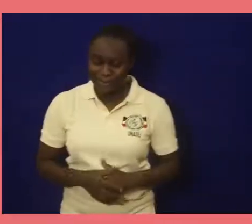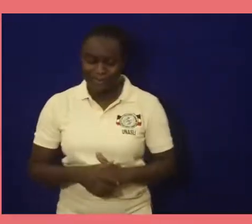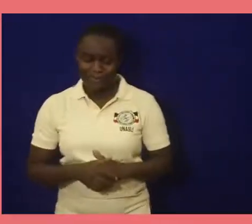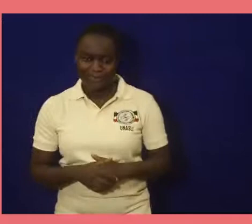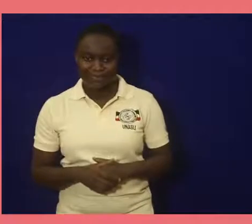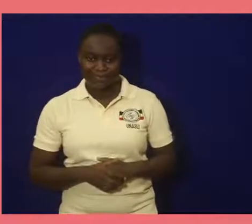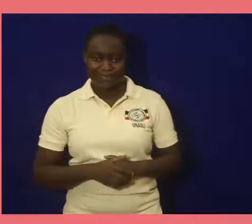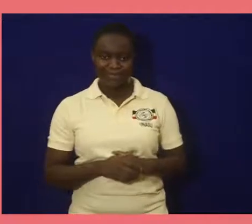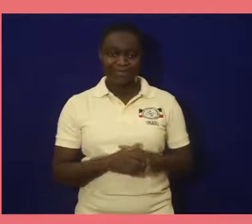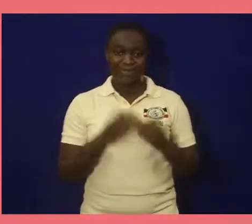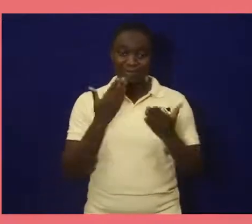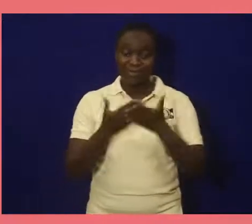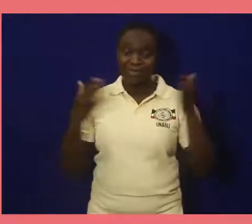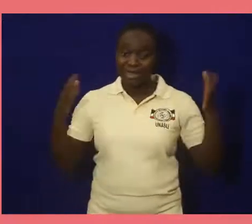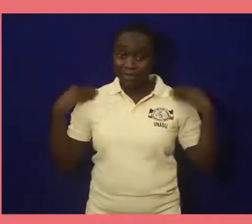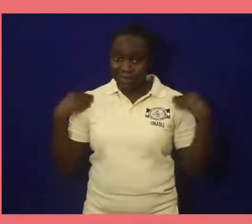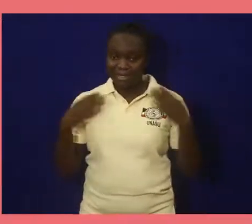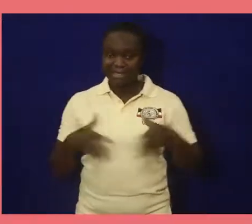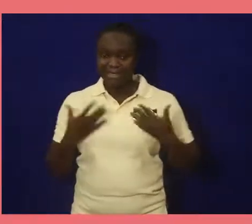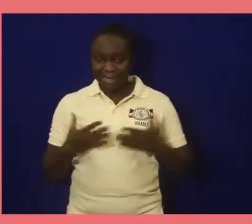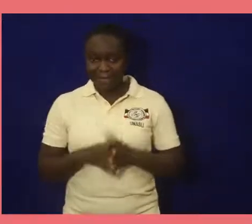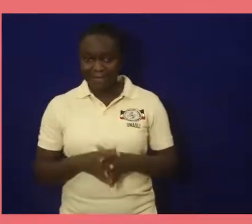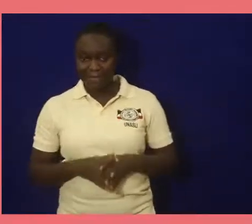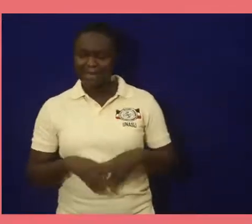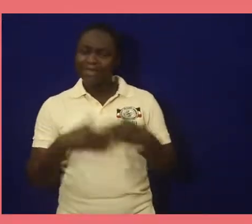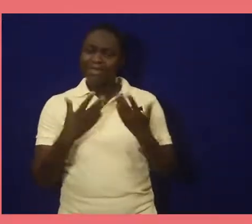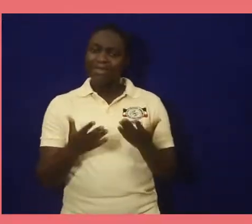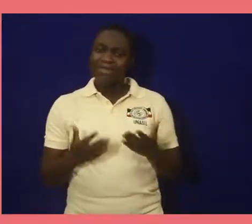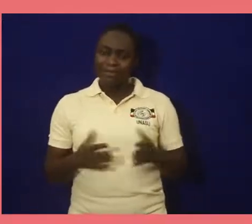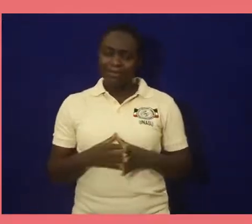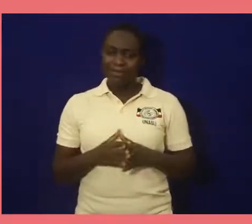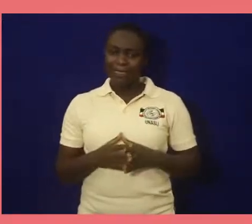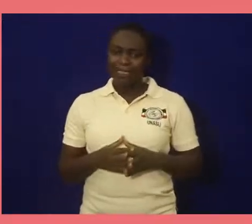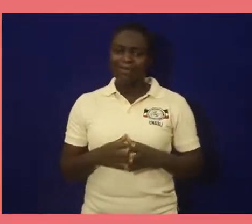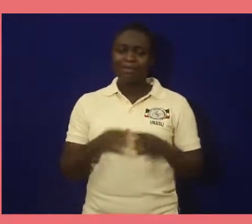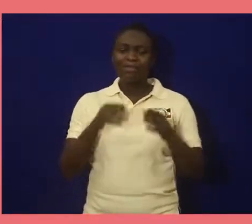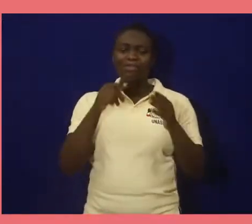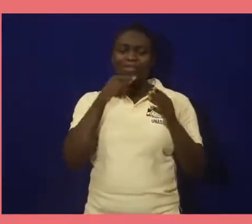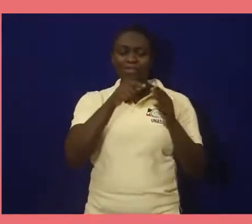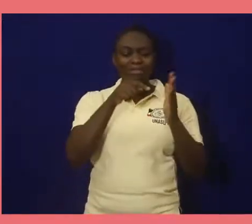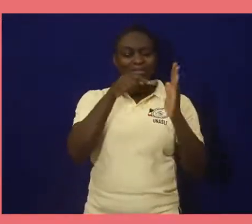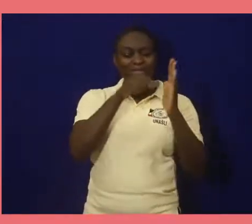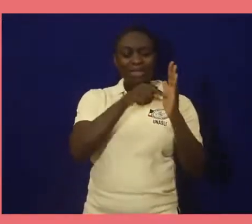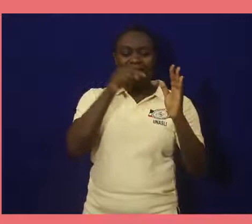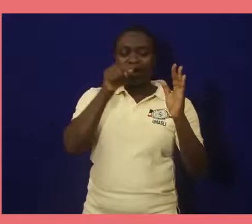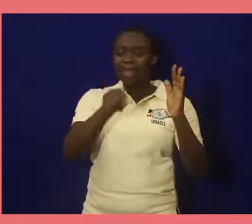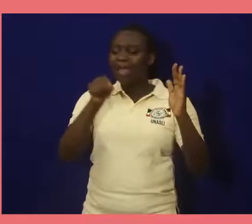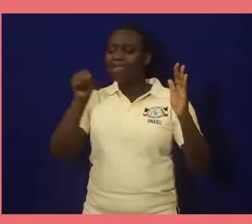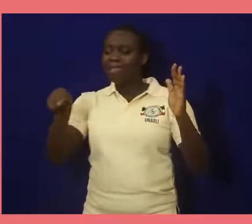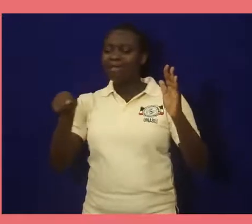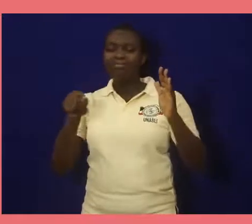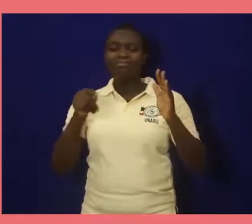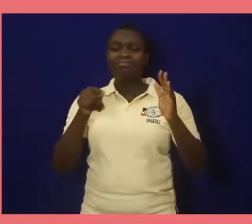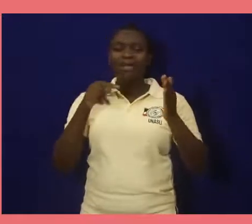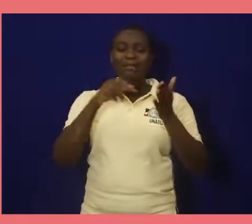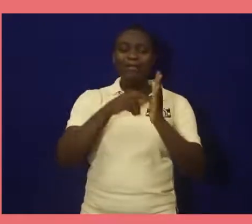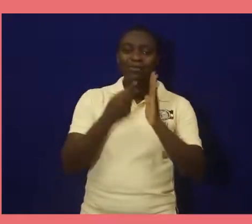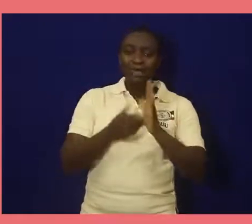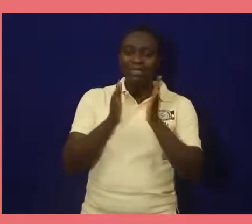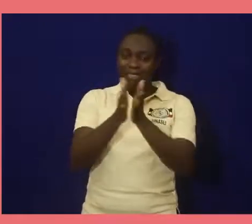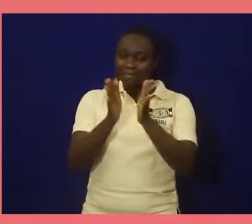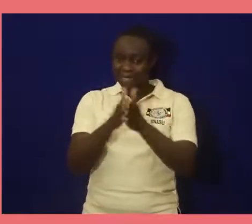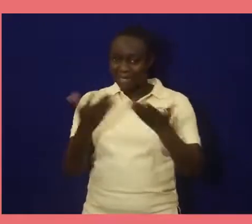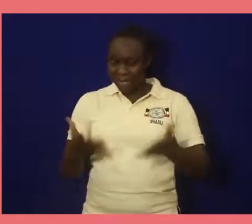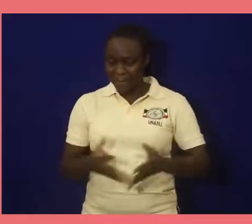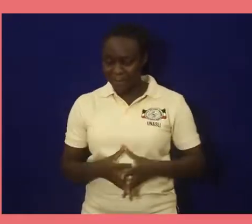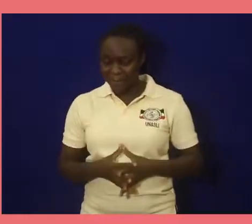Good. Very nice. Very nice. I'm very happy. Now we are going to define these terminologies and